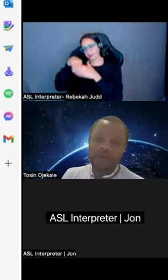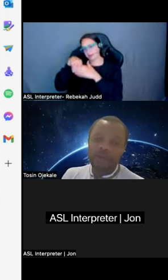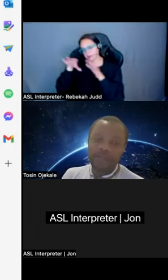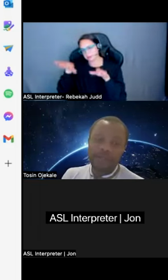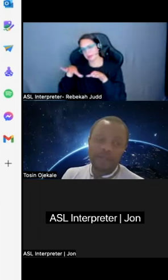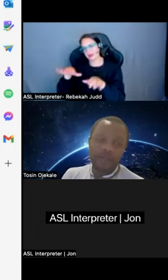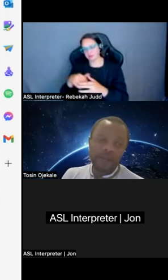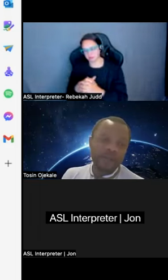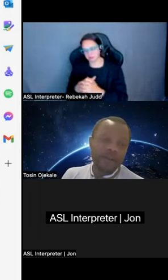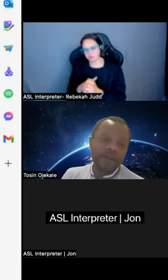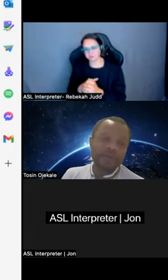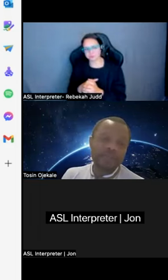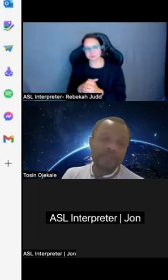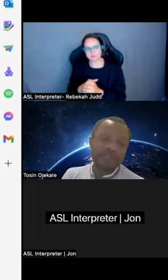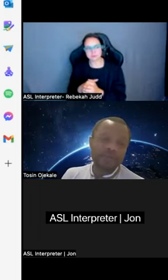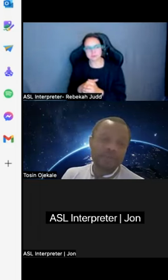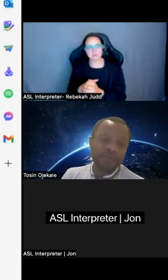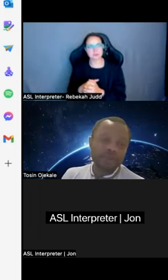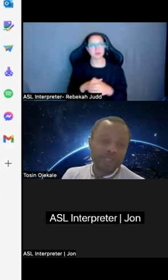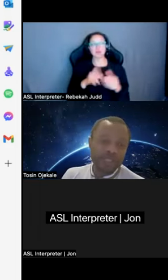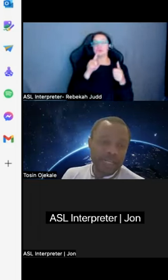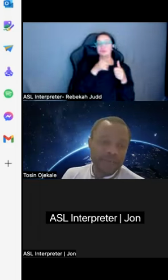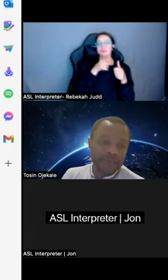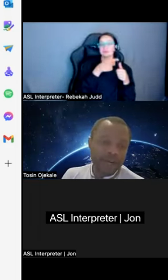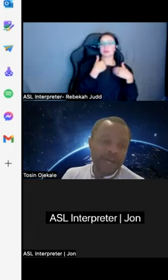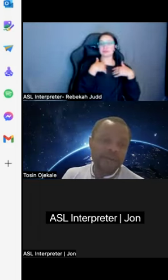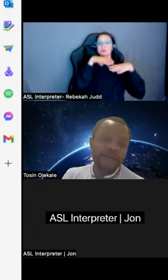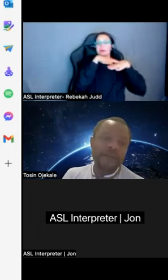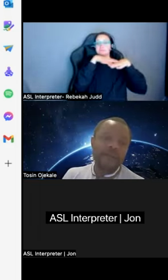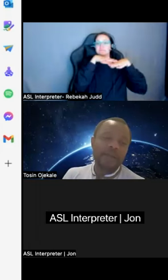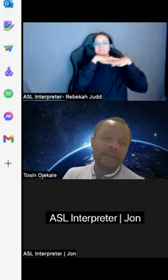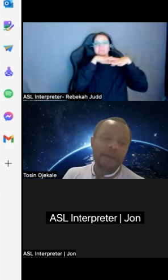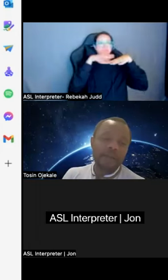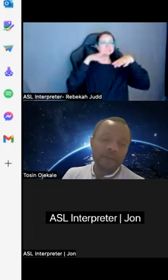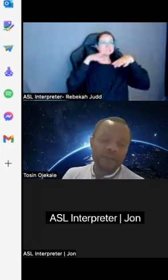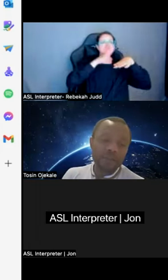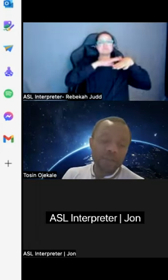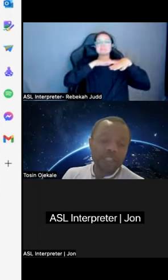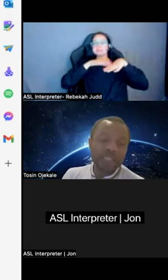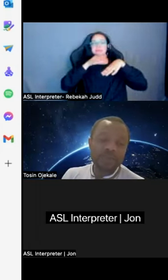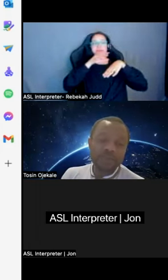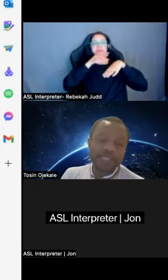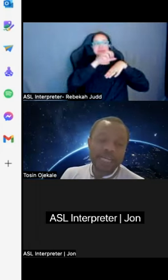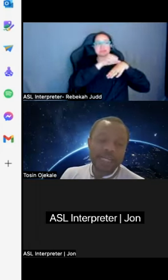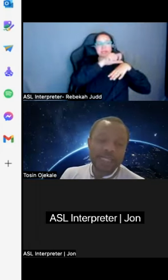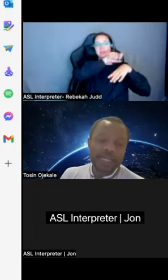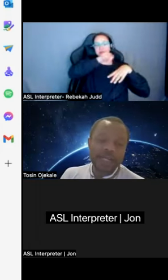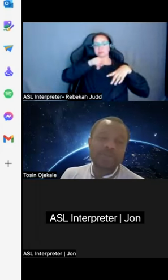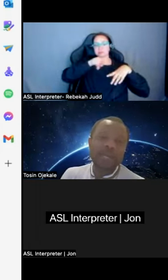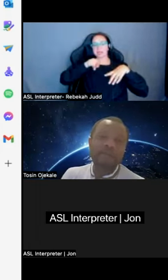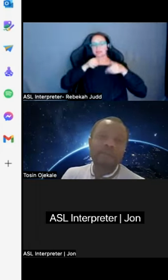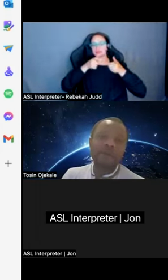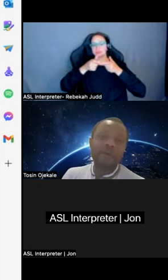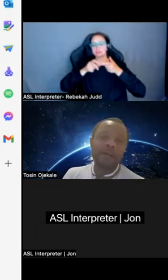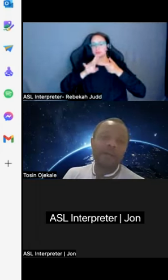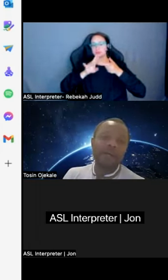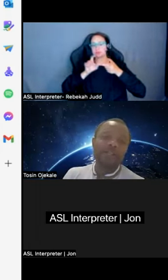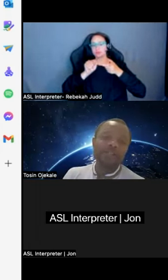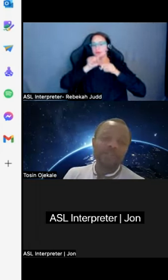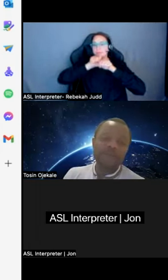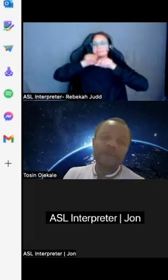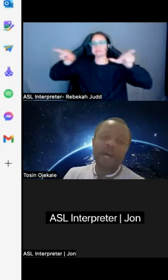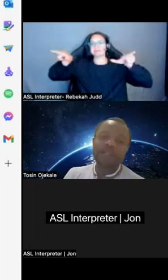So first you have the periphery, which you use to detect fire. You have the control unit, which will send signal to every